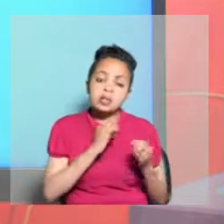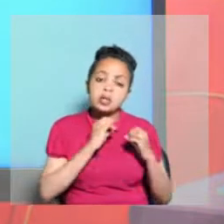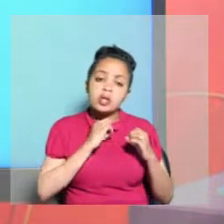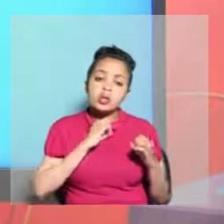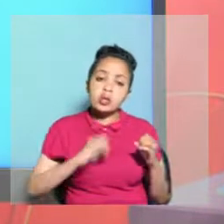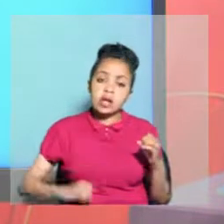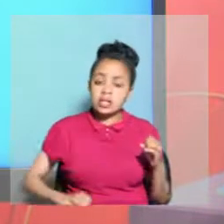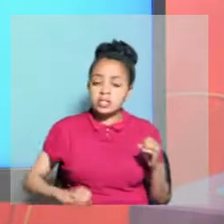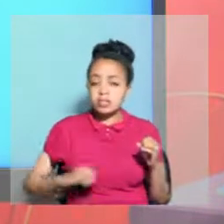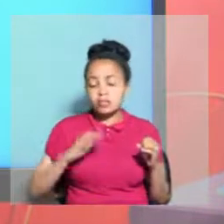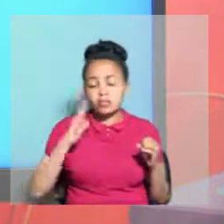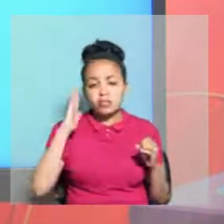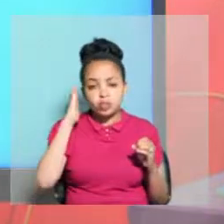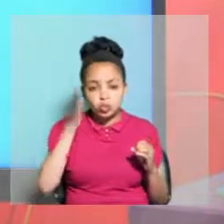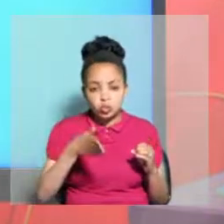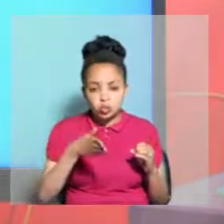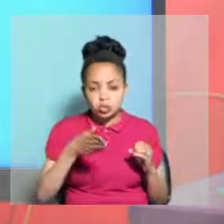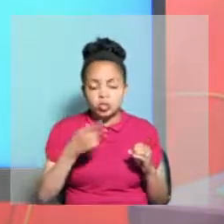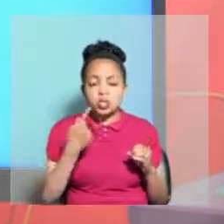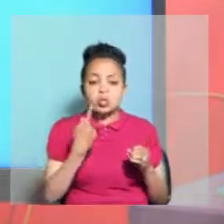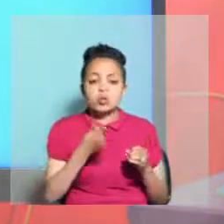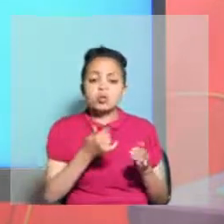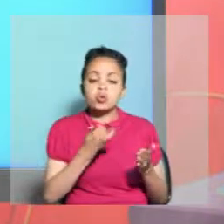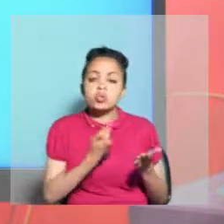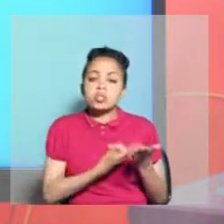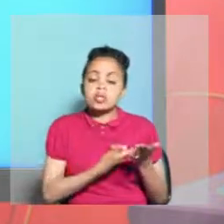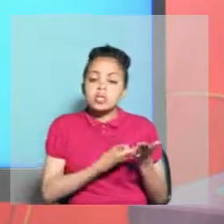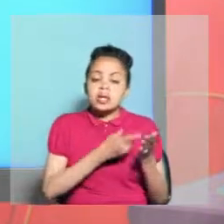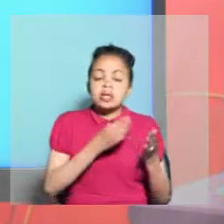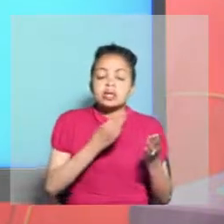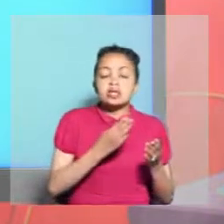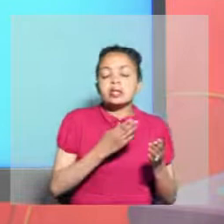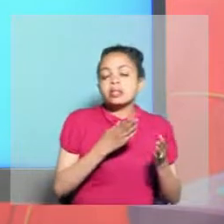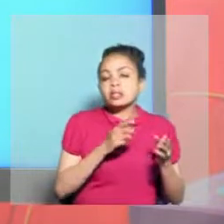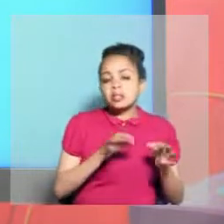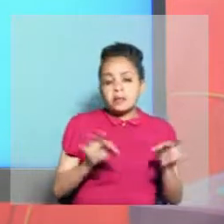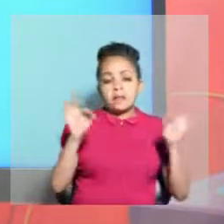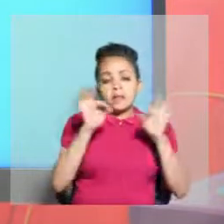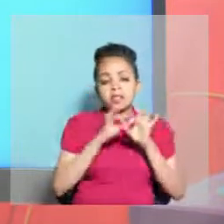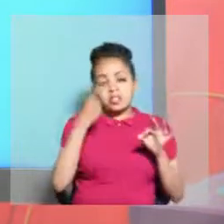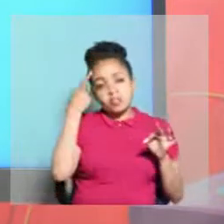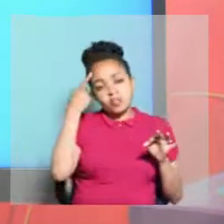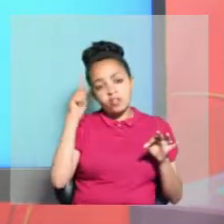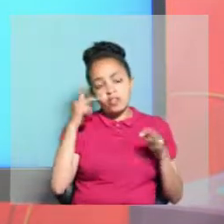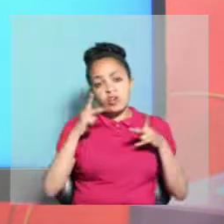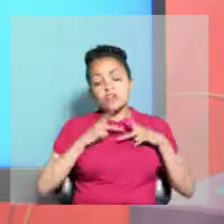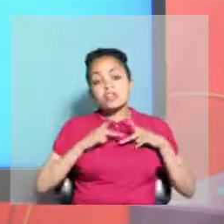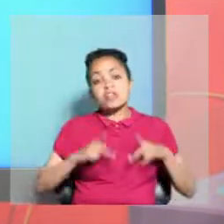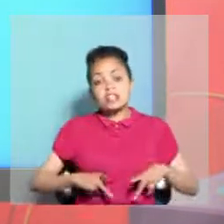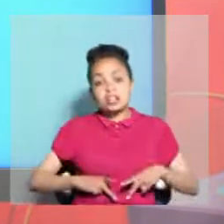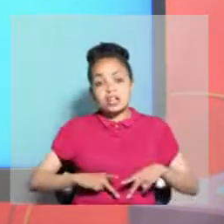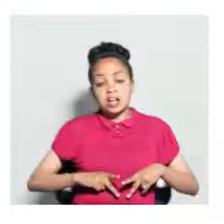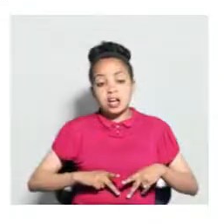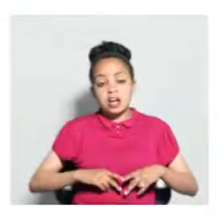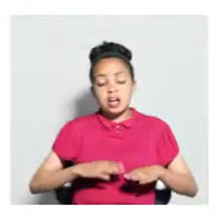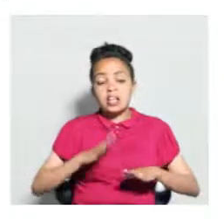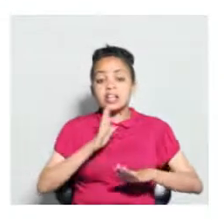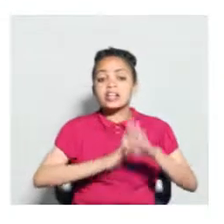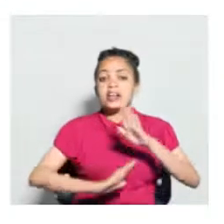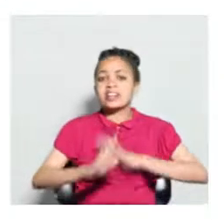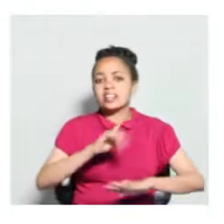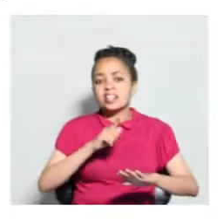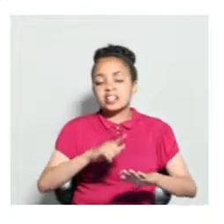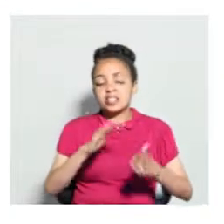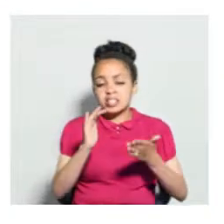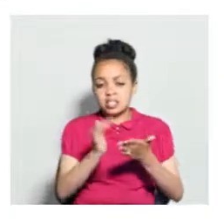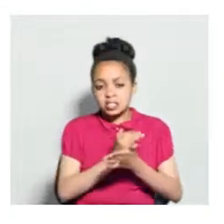trait or feature, which is a basic for physical inheritance. He